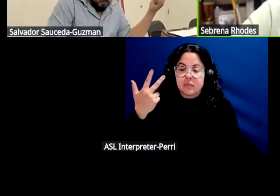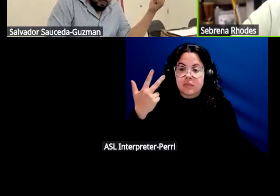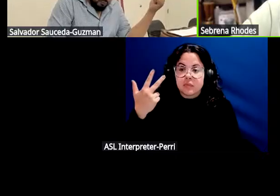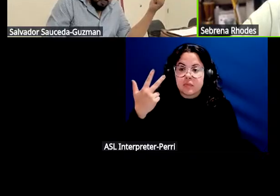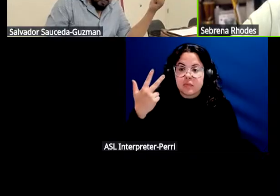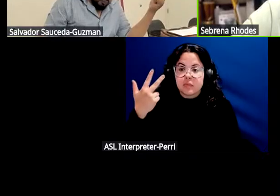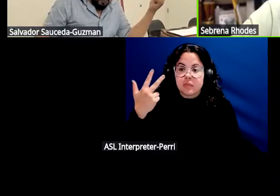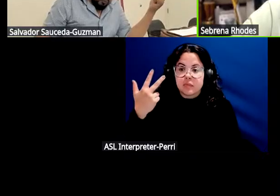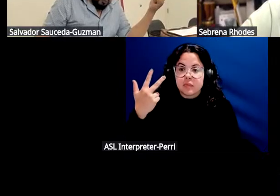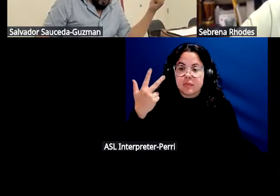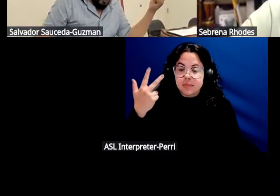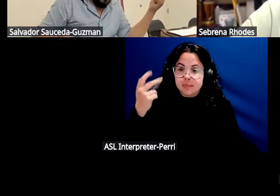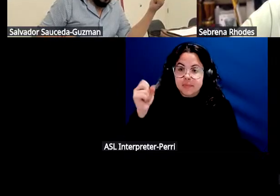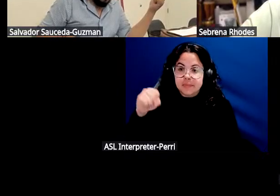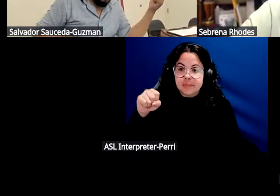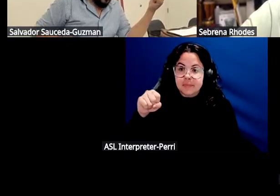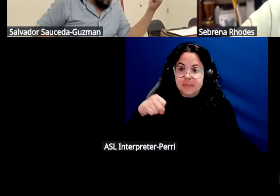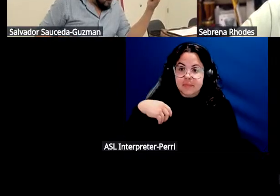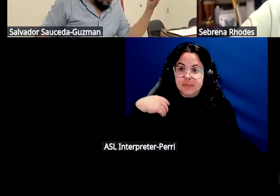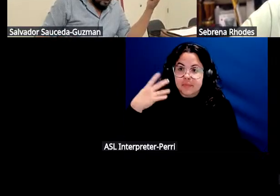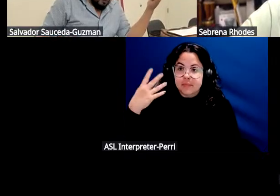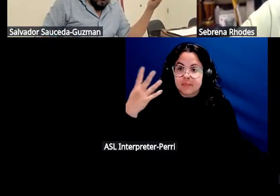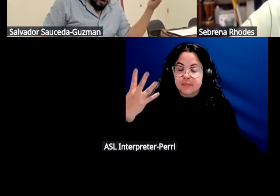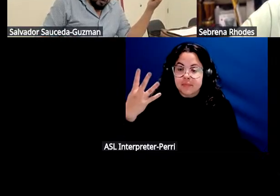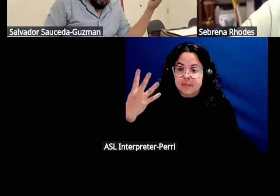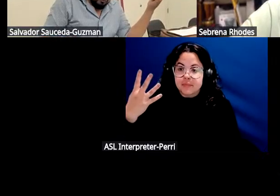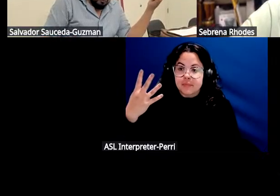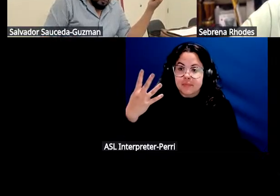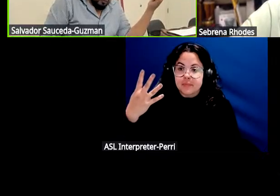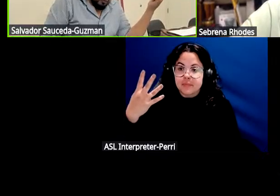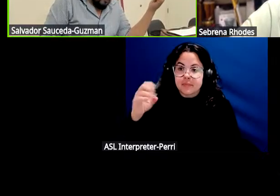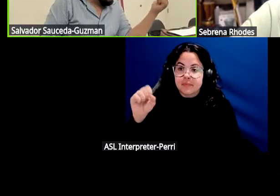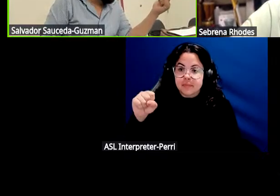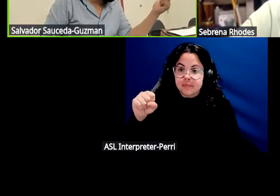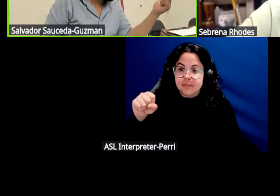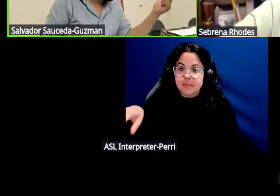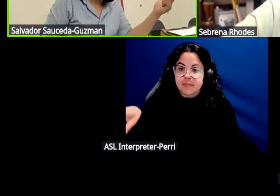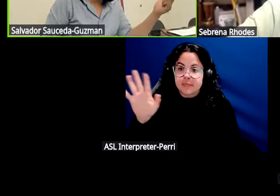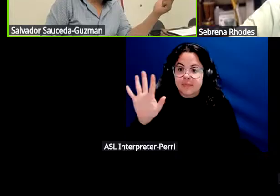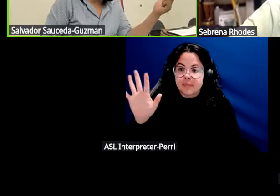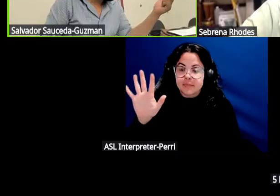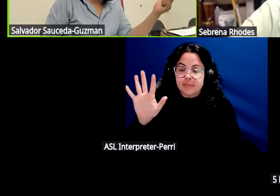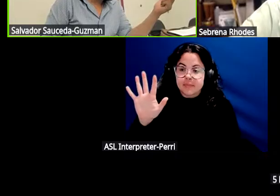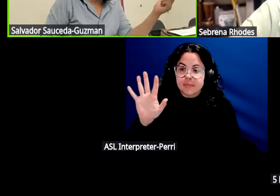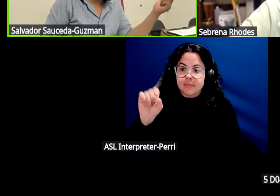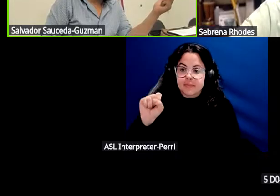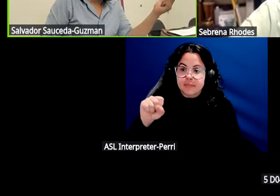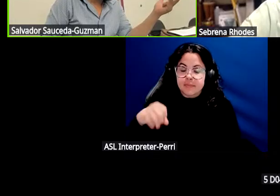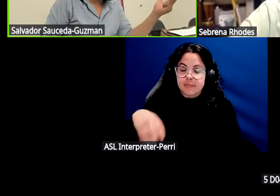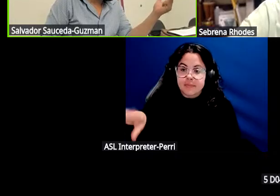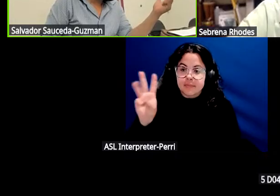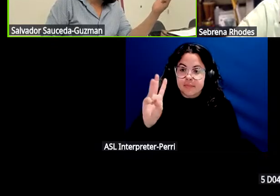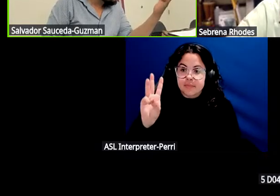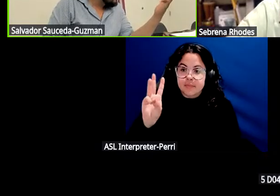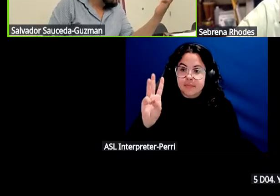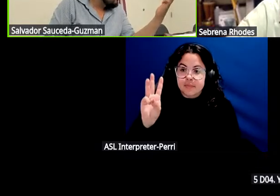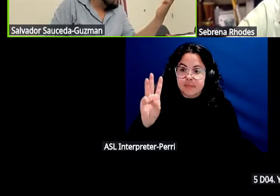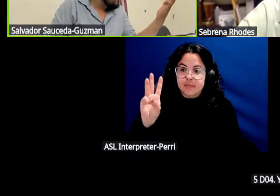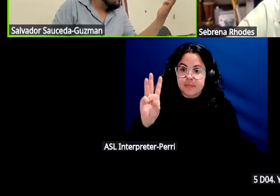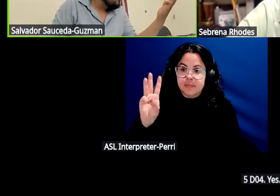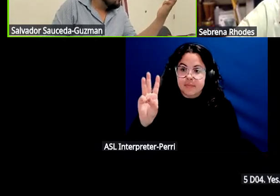5D03, Yes. 5D04, Yes. 5D05, yes,